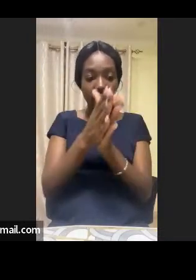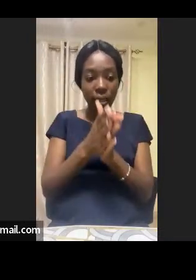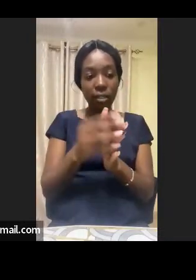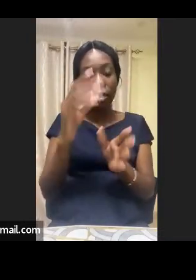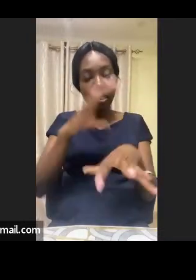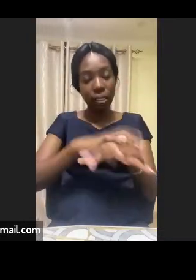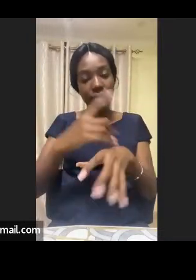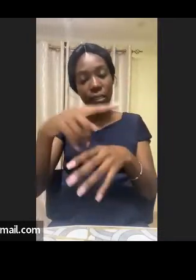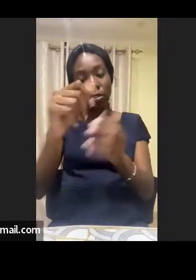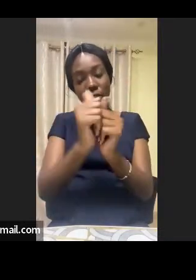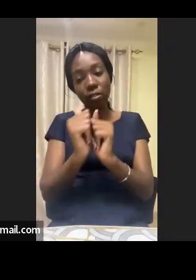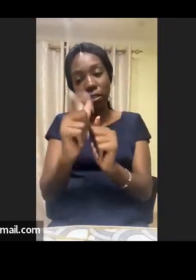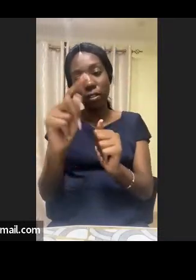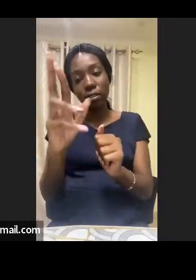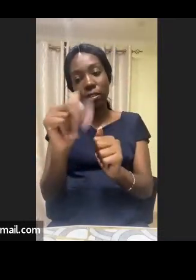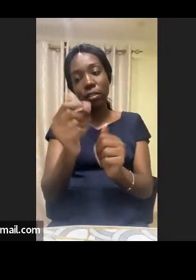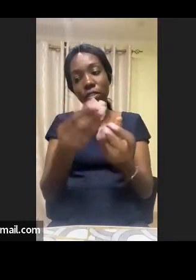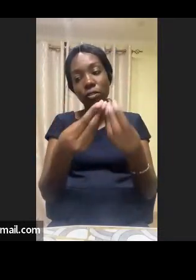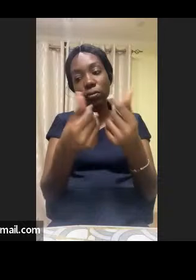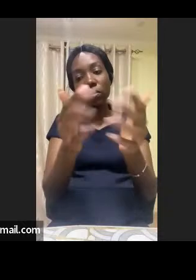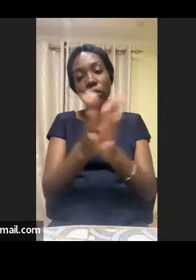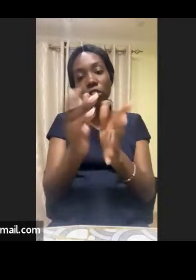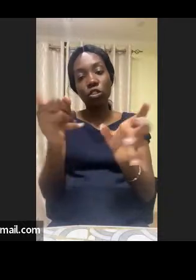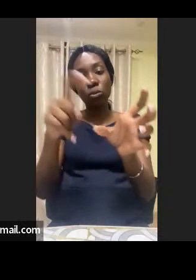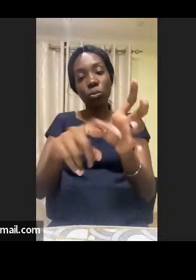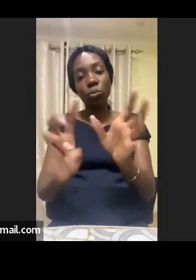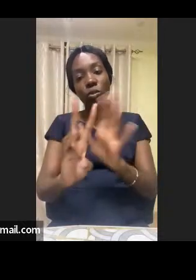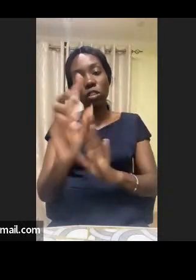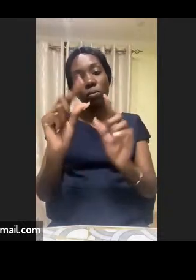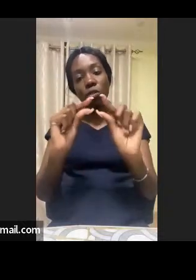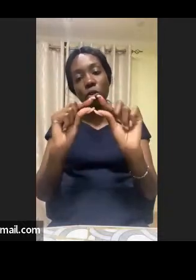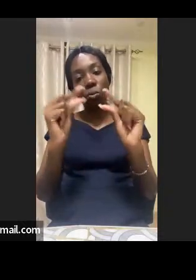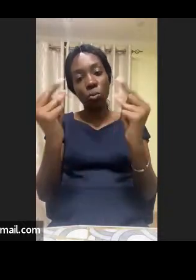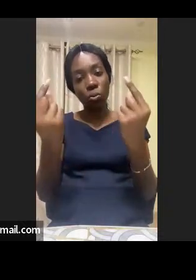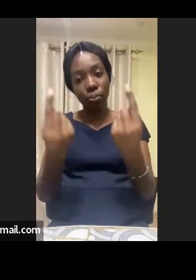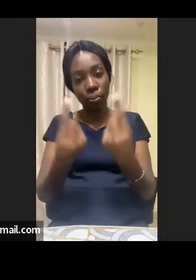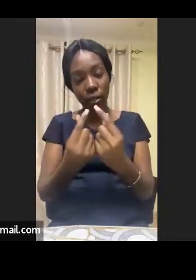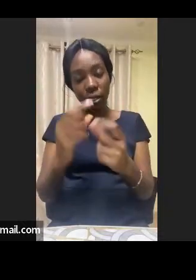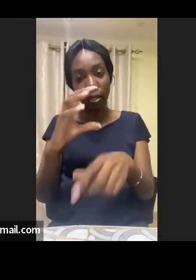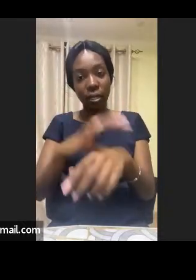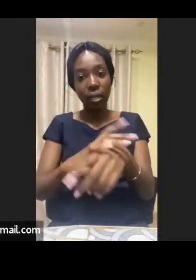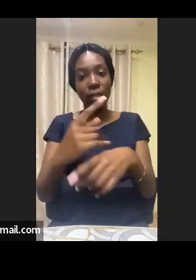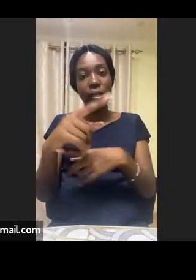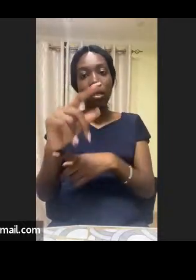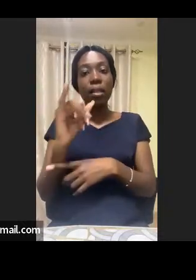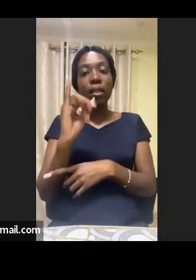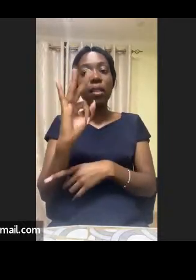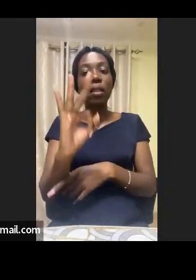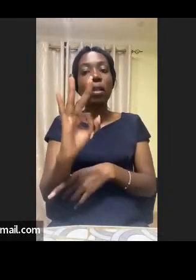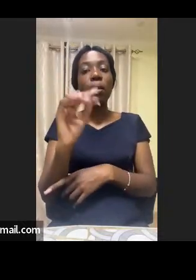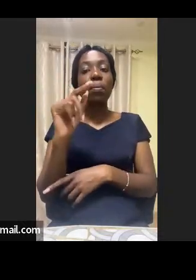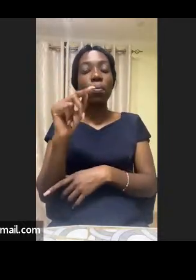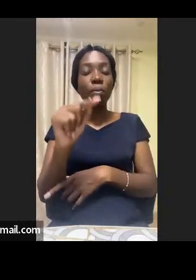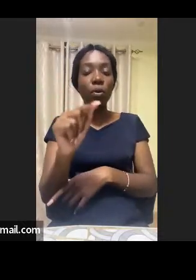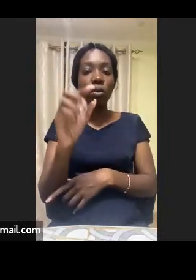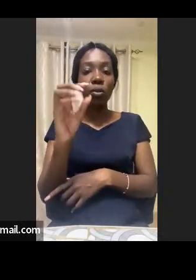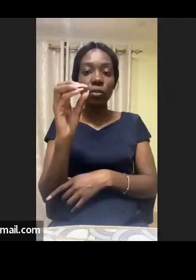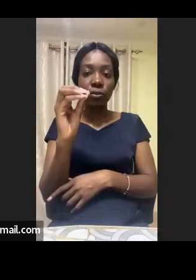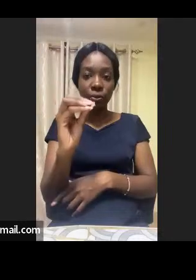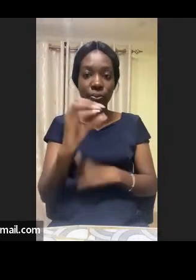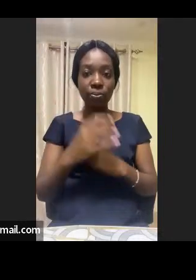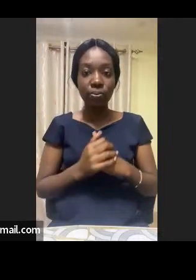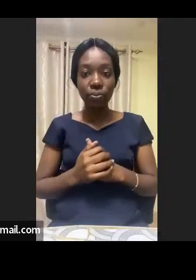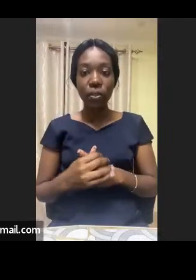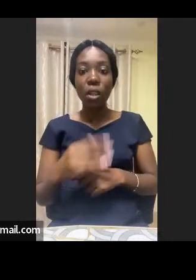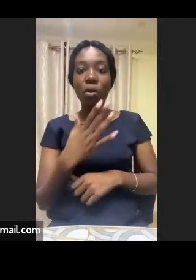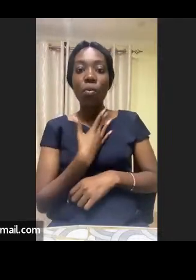Atara Solutions. And of course, join our WhatsApp group, which is Get It Right 3.0. Allow me to just share with